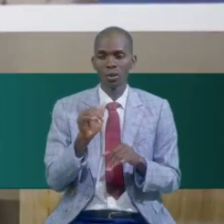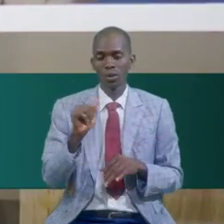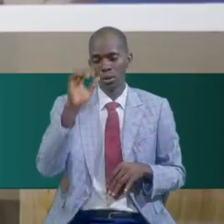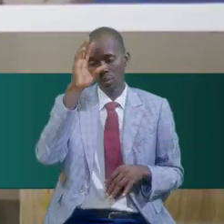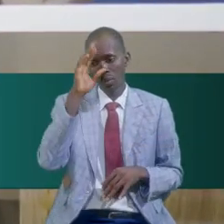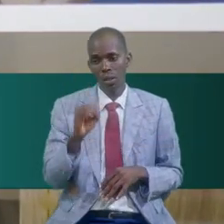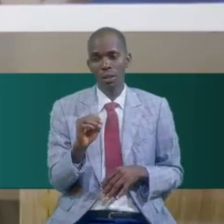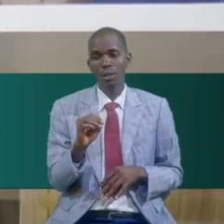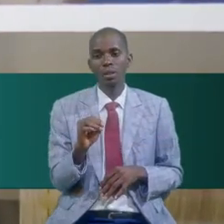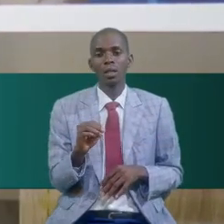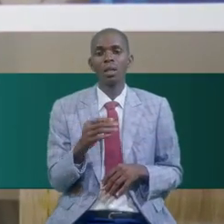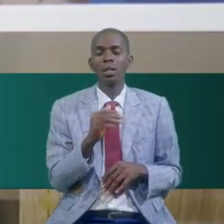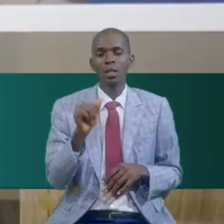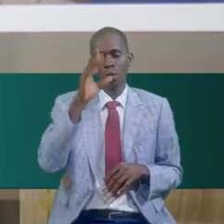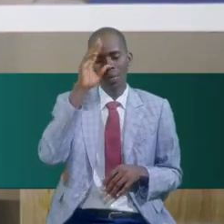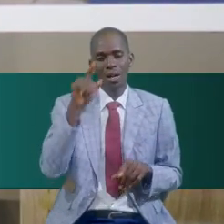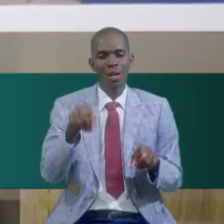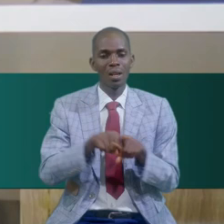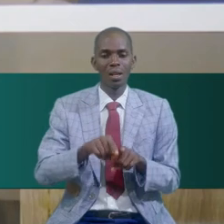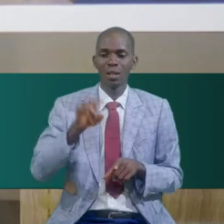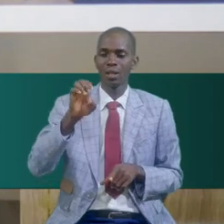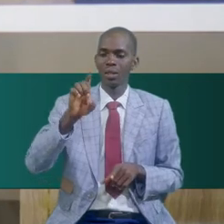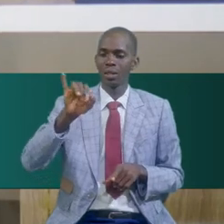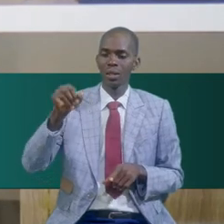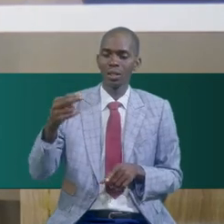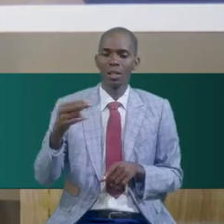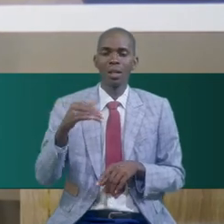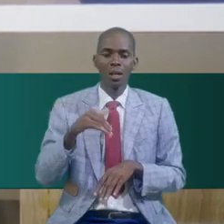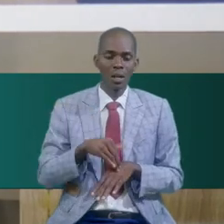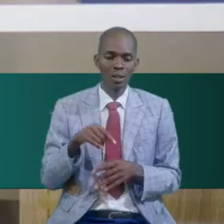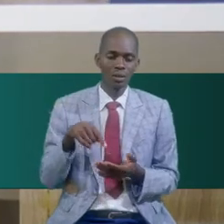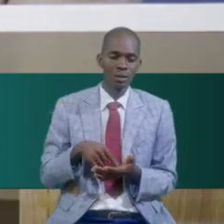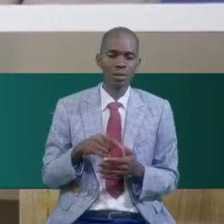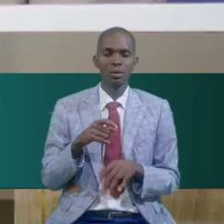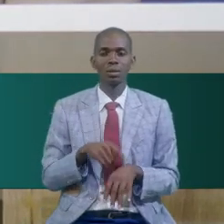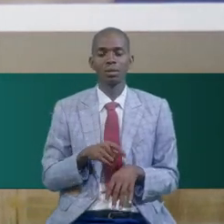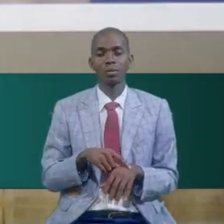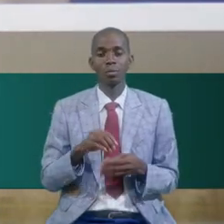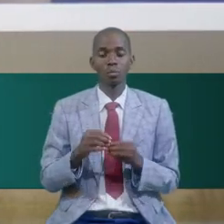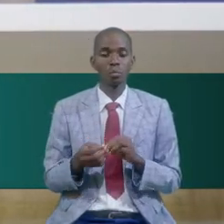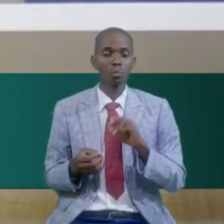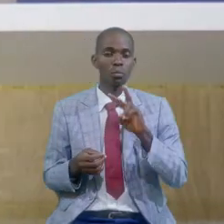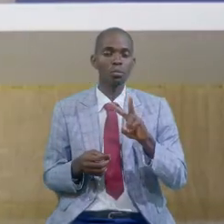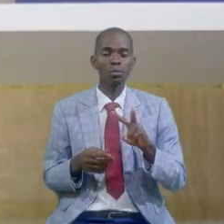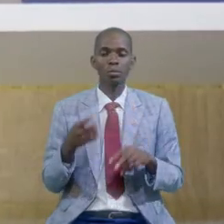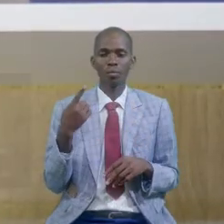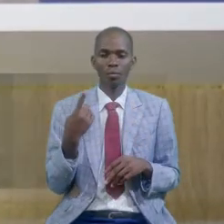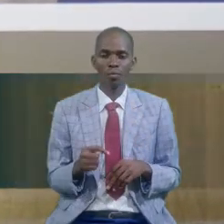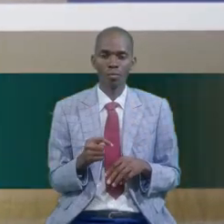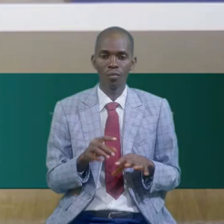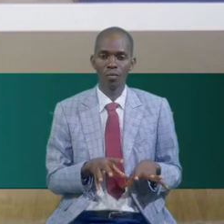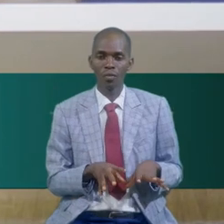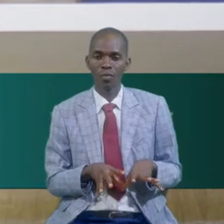man like Elijah, at such a moment. Number two, the dispatch of